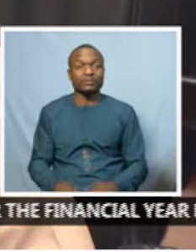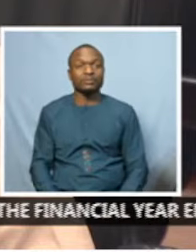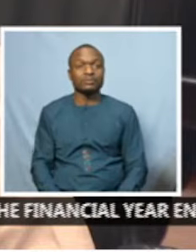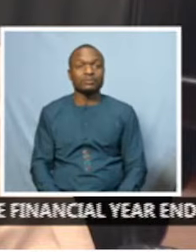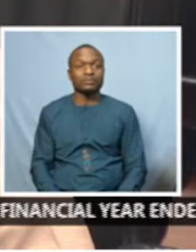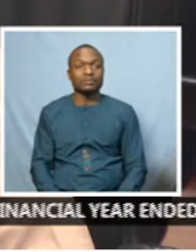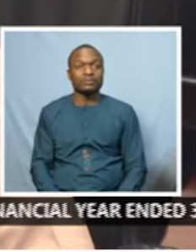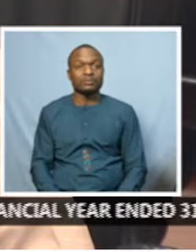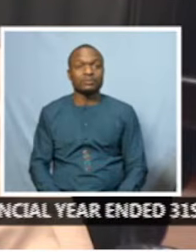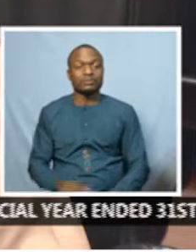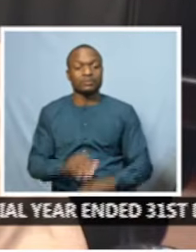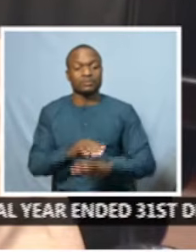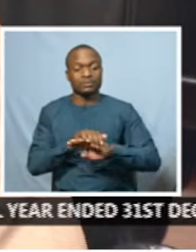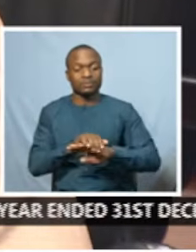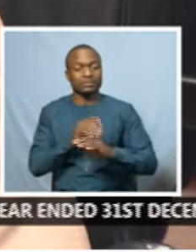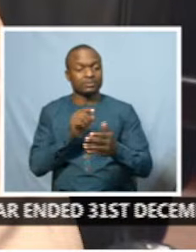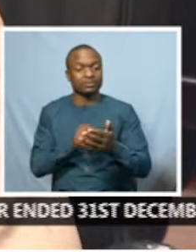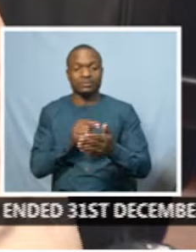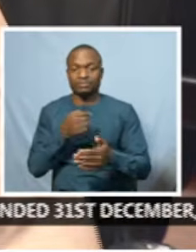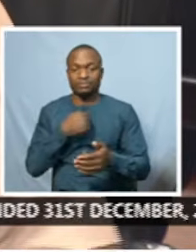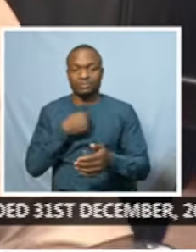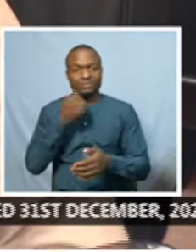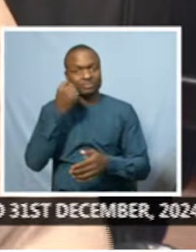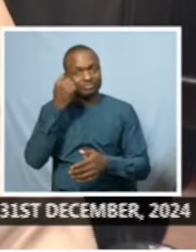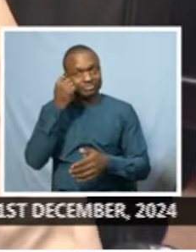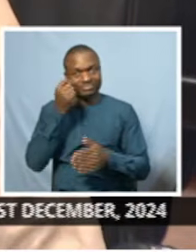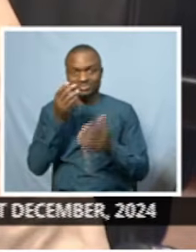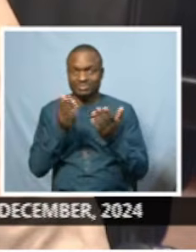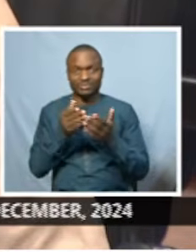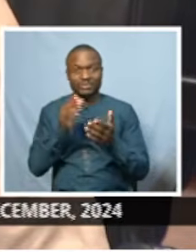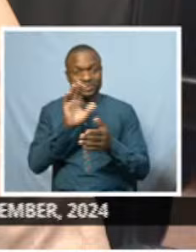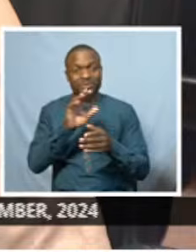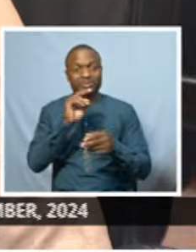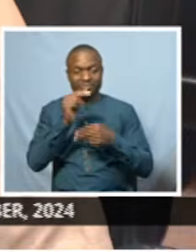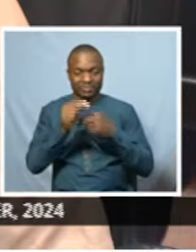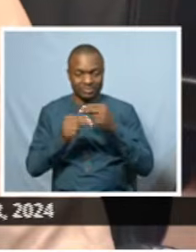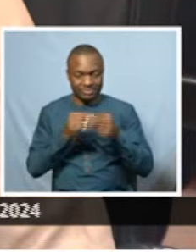the English here. I don't understand what you really mean.